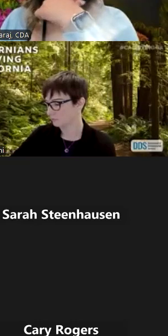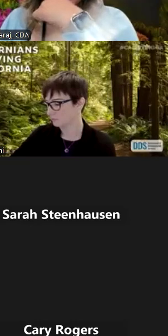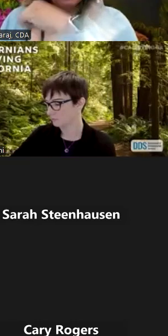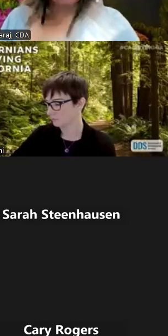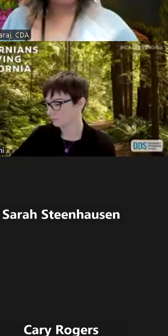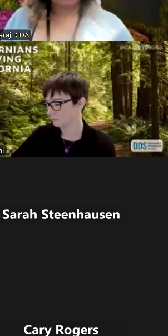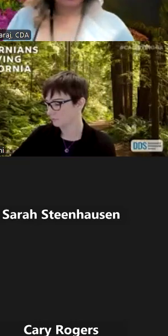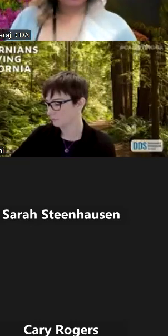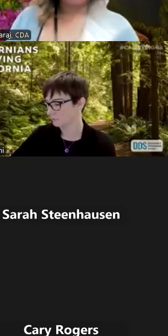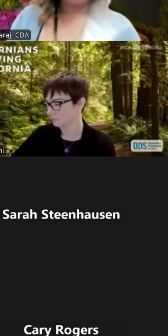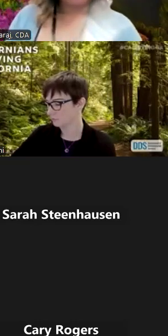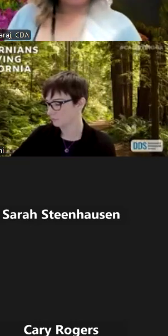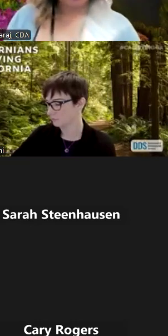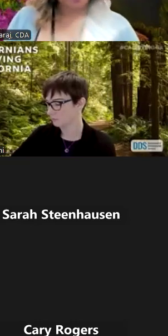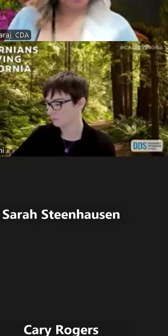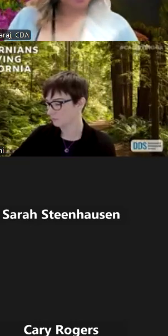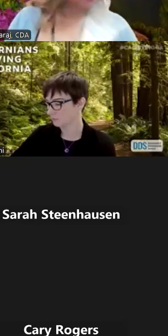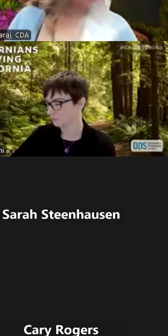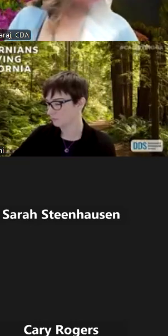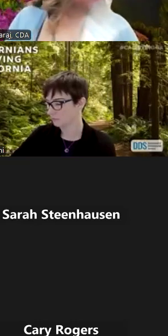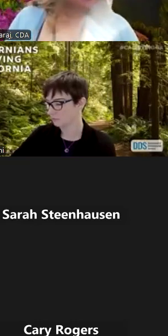infancy, and so I think there's a lot